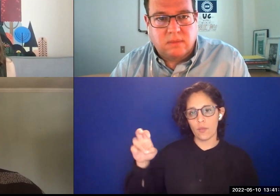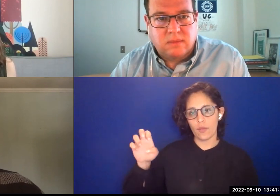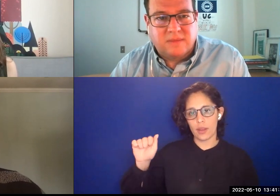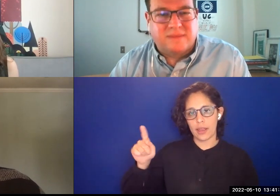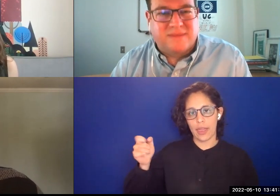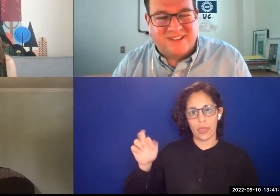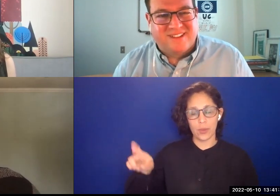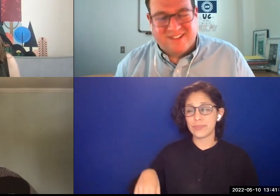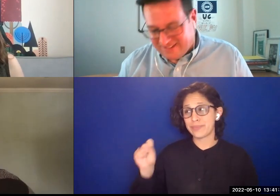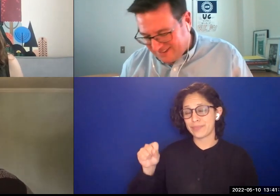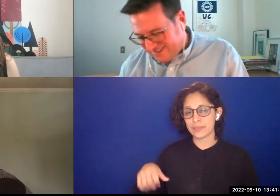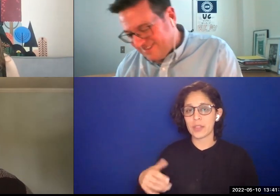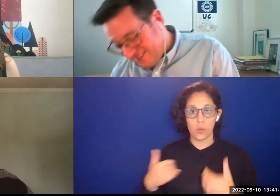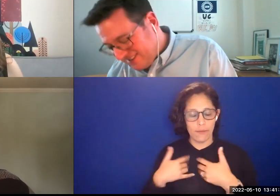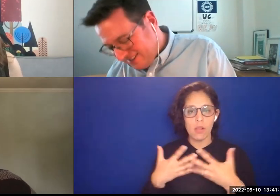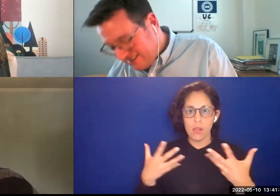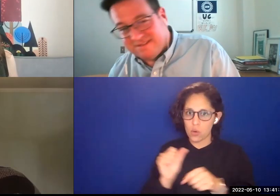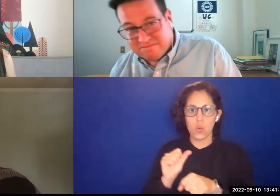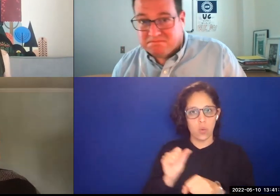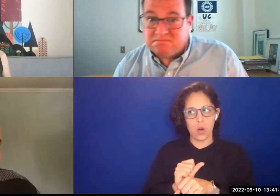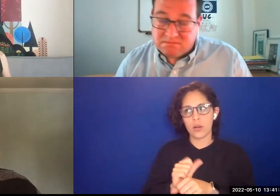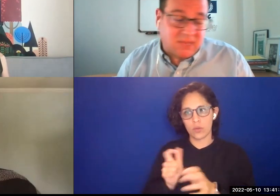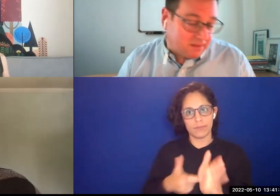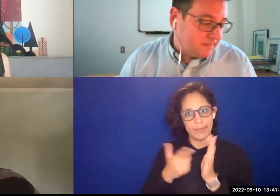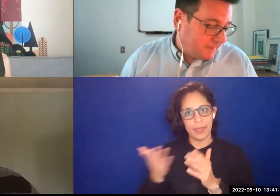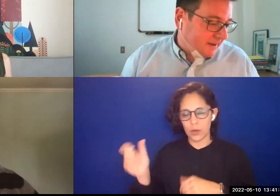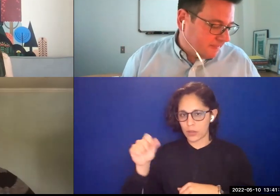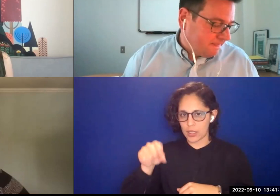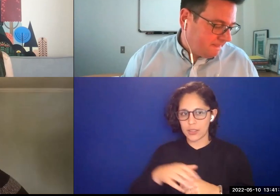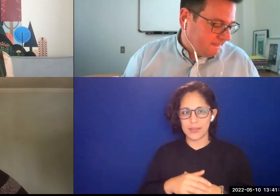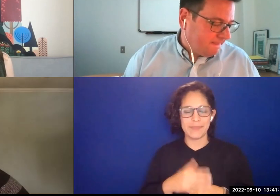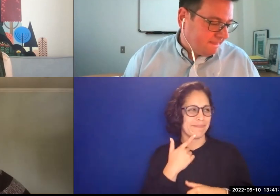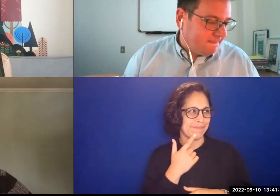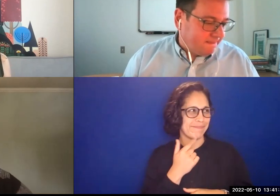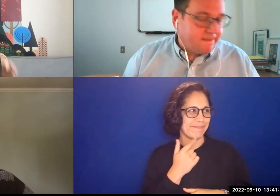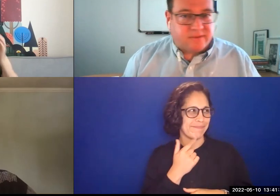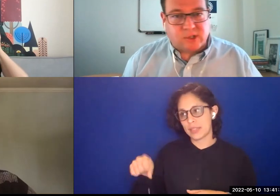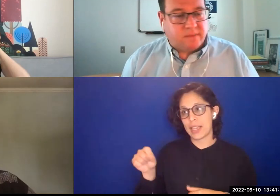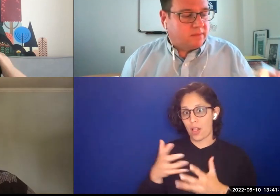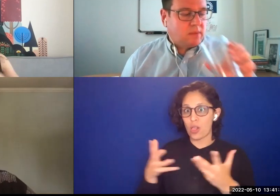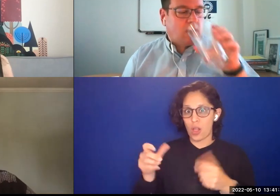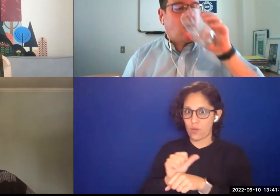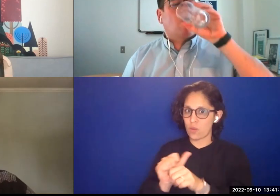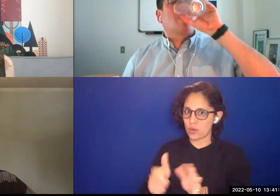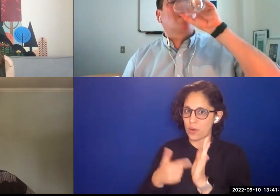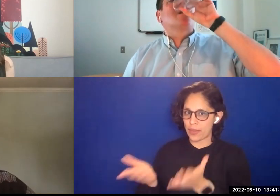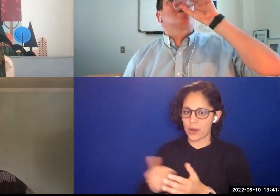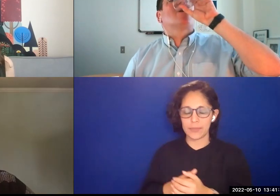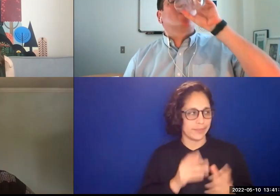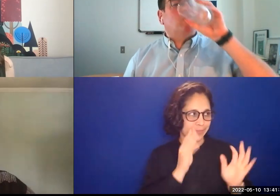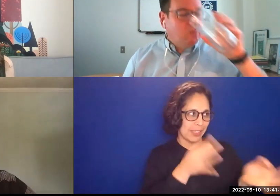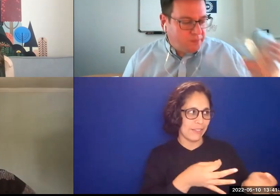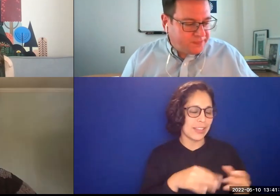So yes, there's a lot of work to be done there. That's what I have to say about that. Yes, there's a lot of work to be done there. That's for sure.